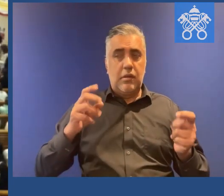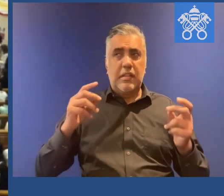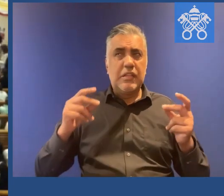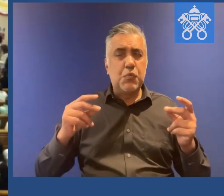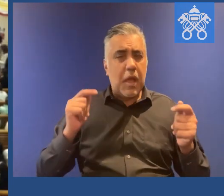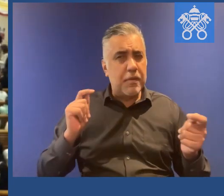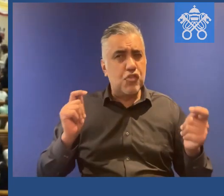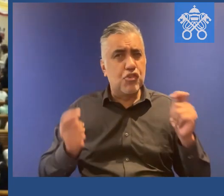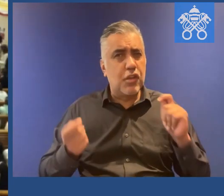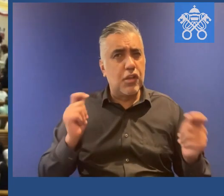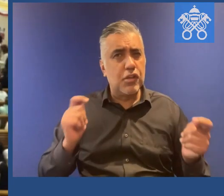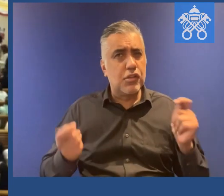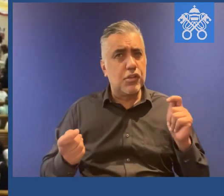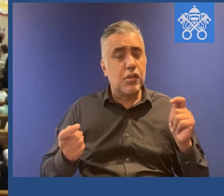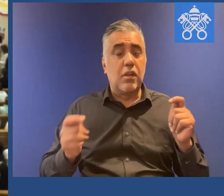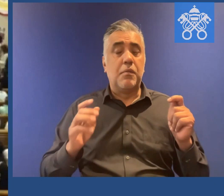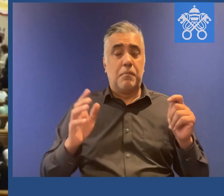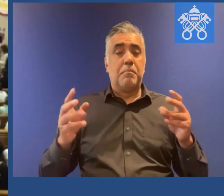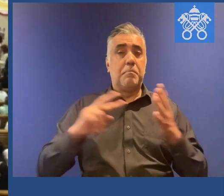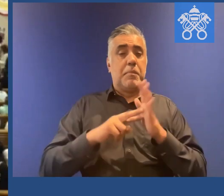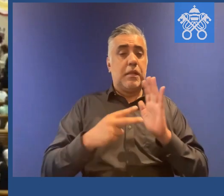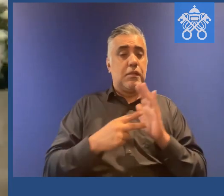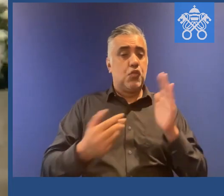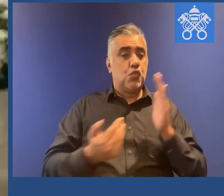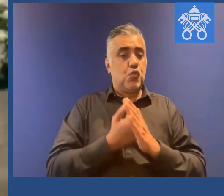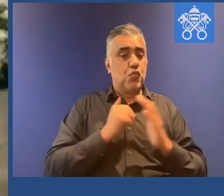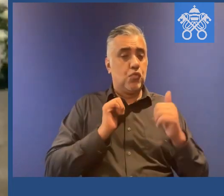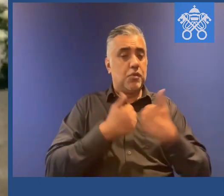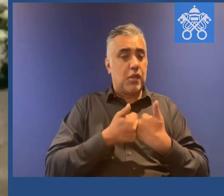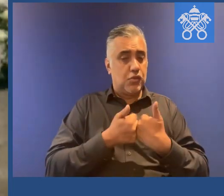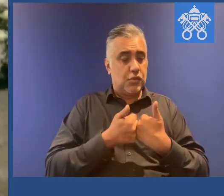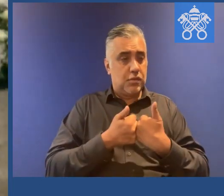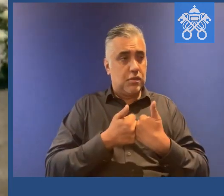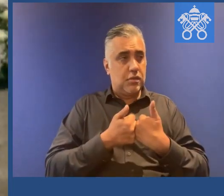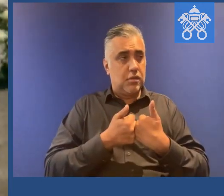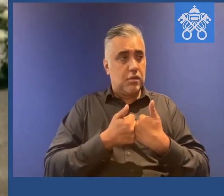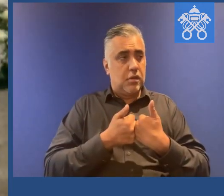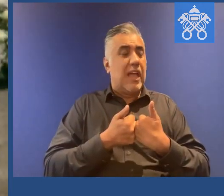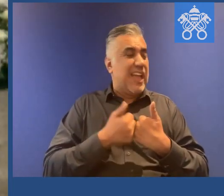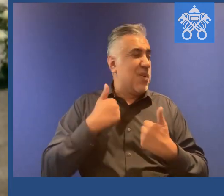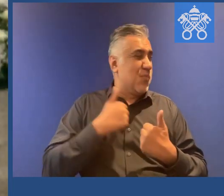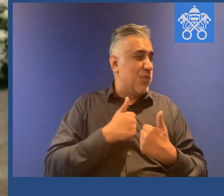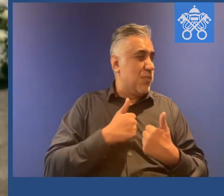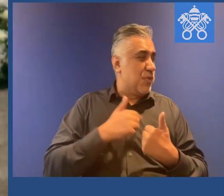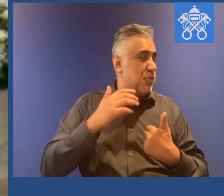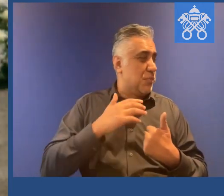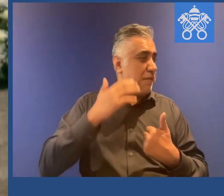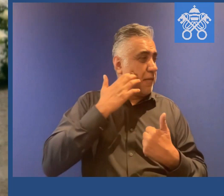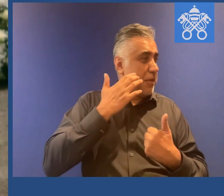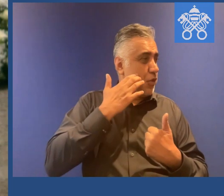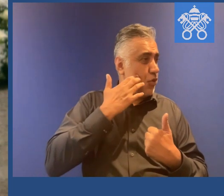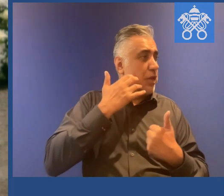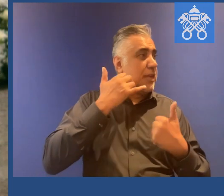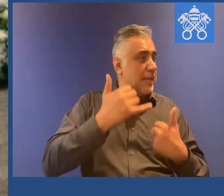rapid change is raising new challenges, and much that was familiar to us is